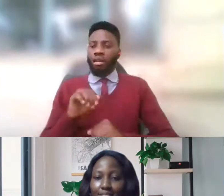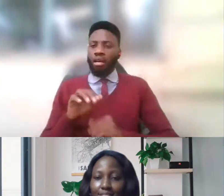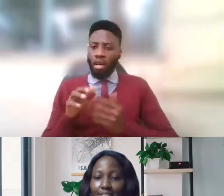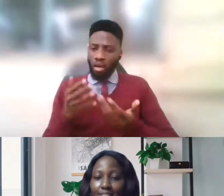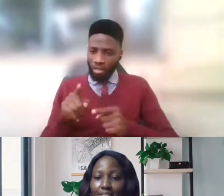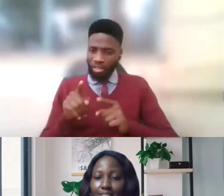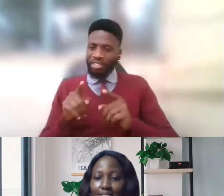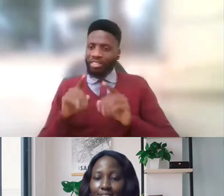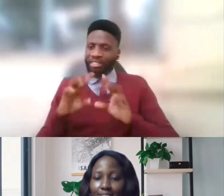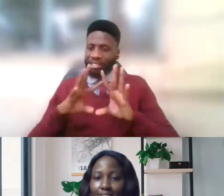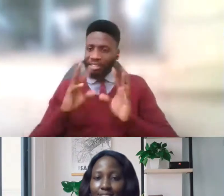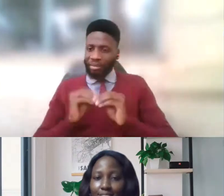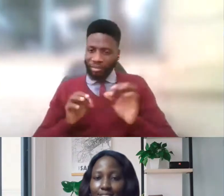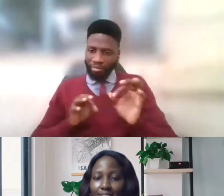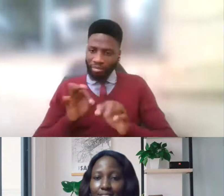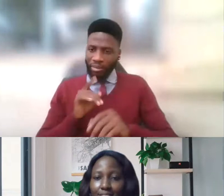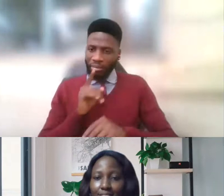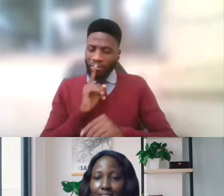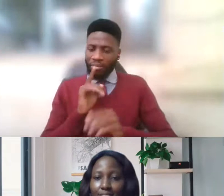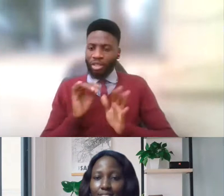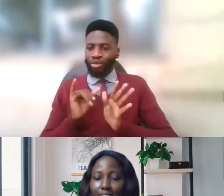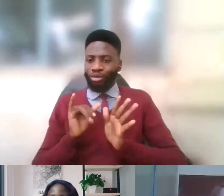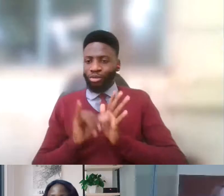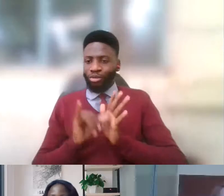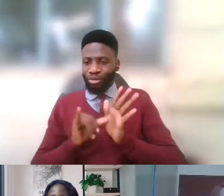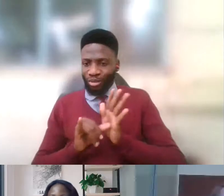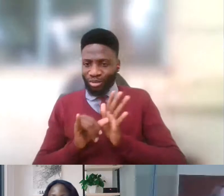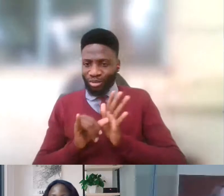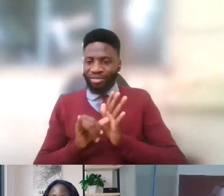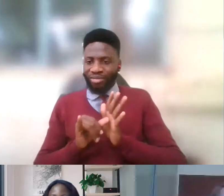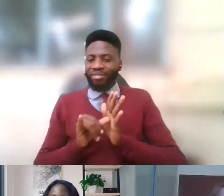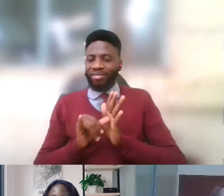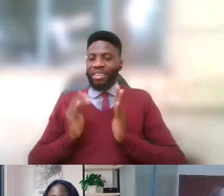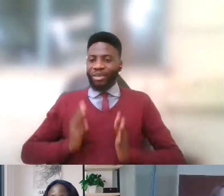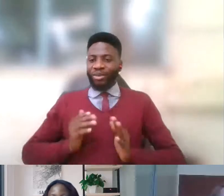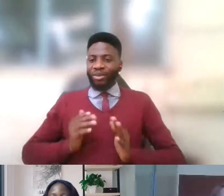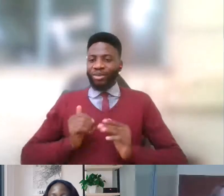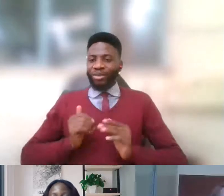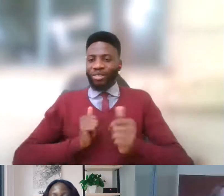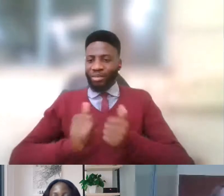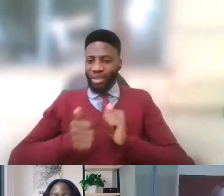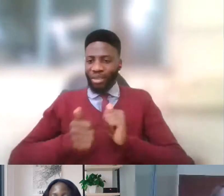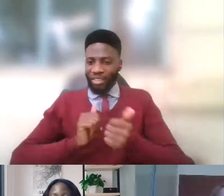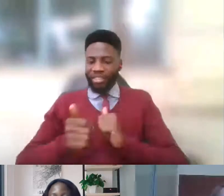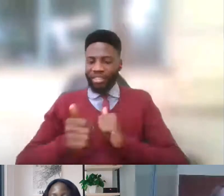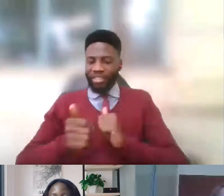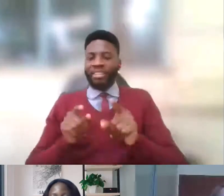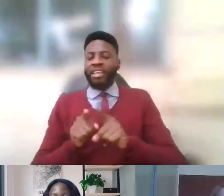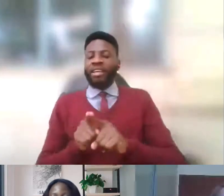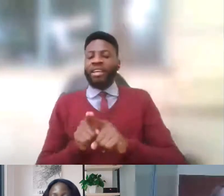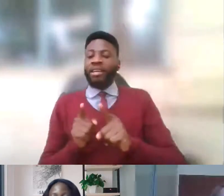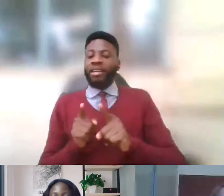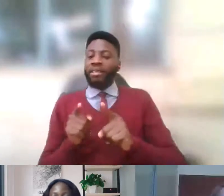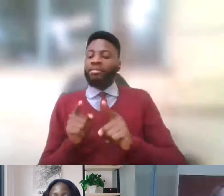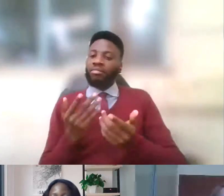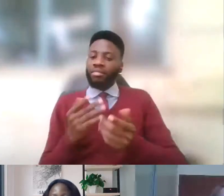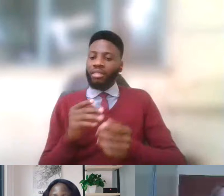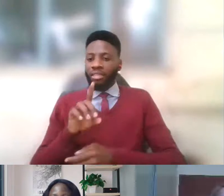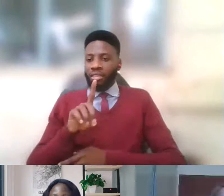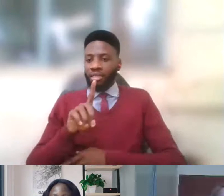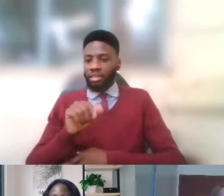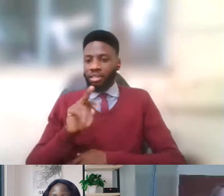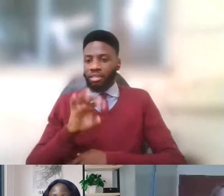willingness to focus on others and the curiosity to inspect what your offering is definitely part